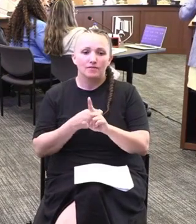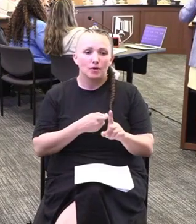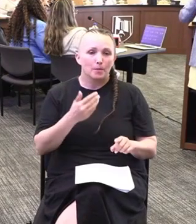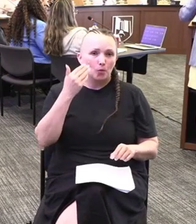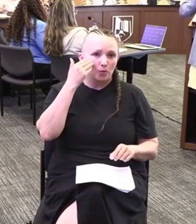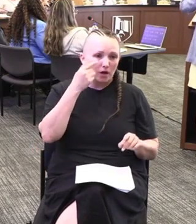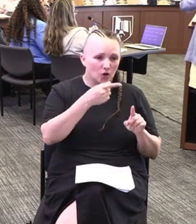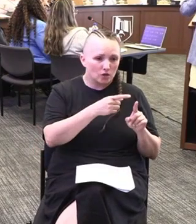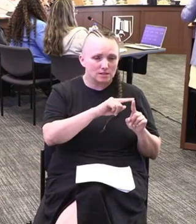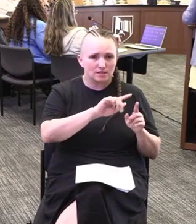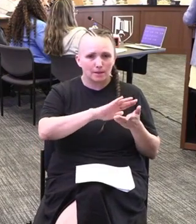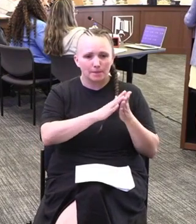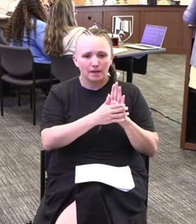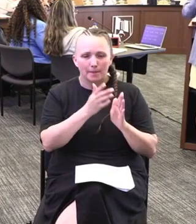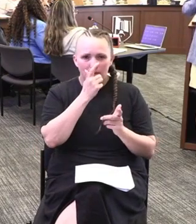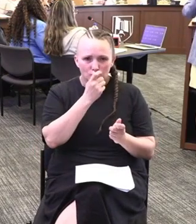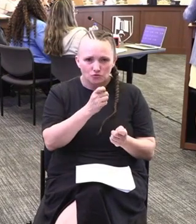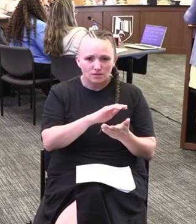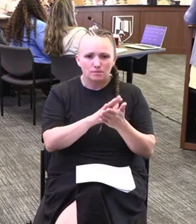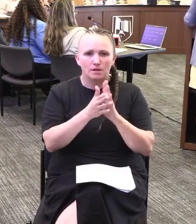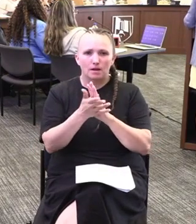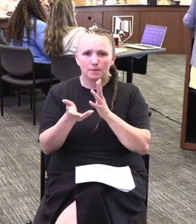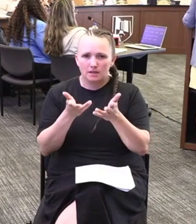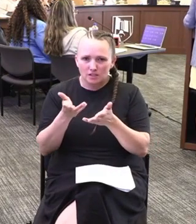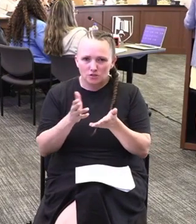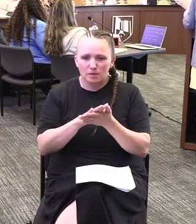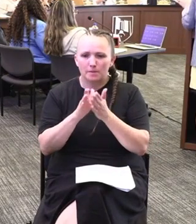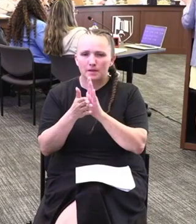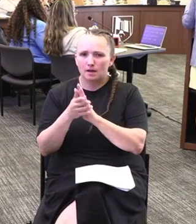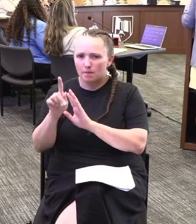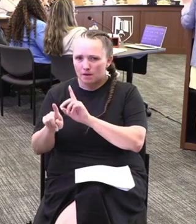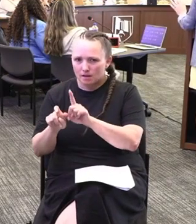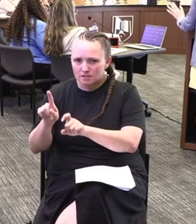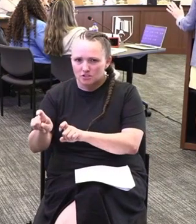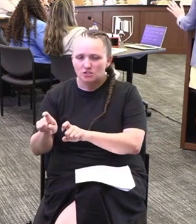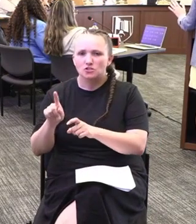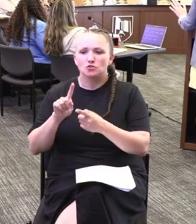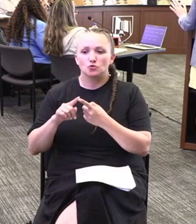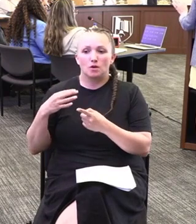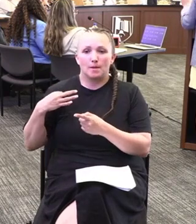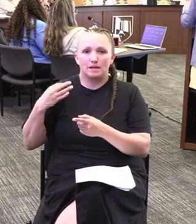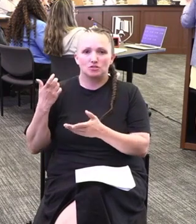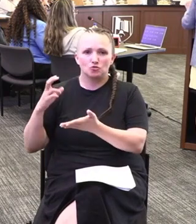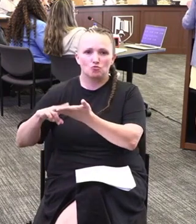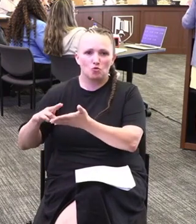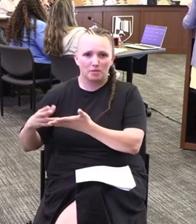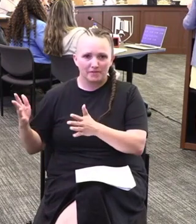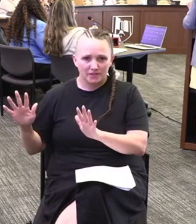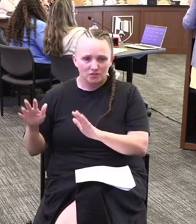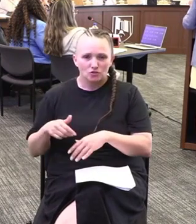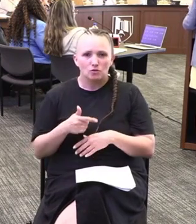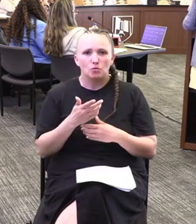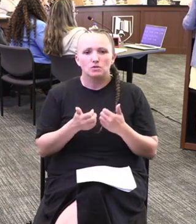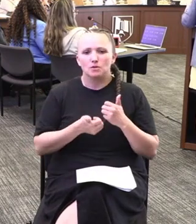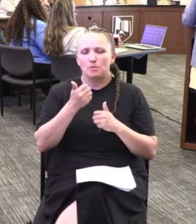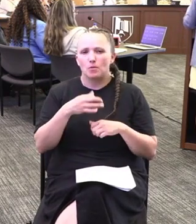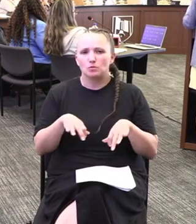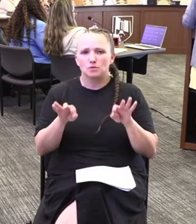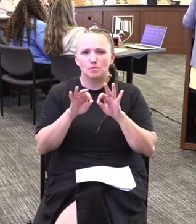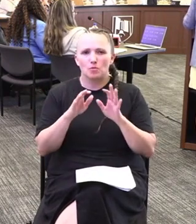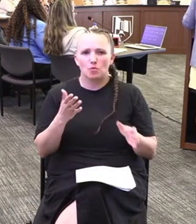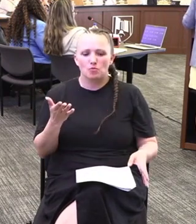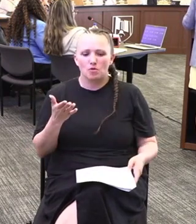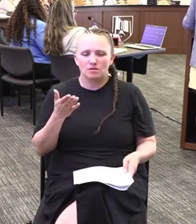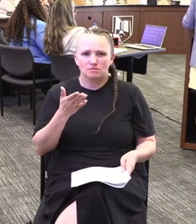to interest to engagement to inquiries, applications, and enrollment. What matters the most is the movement in the